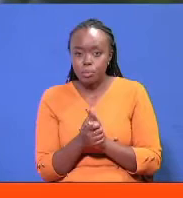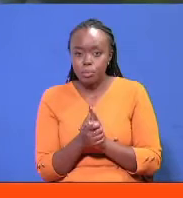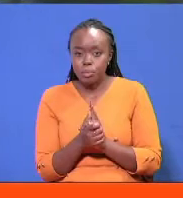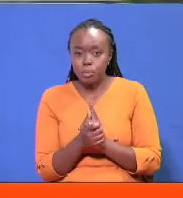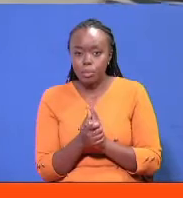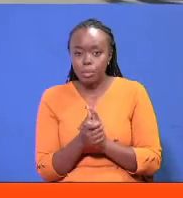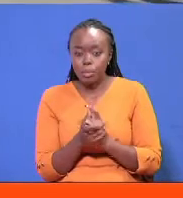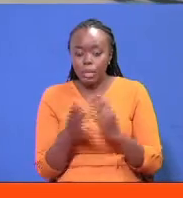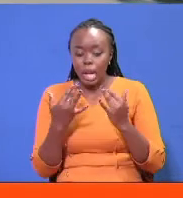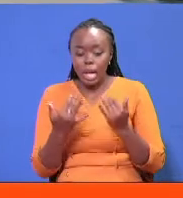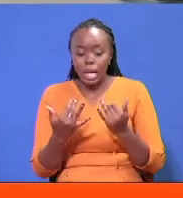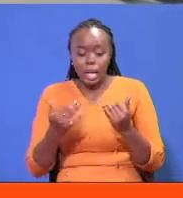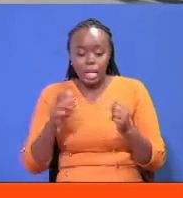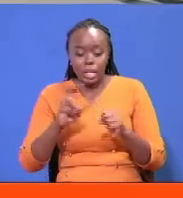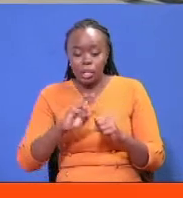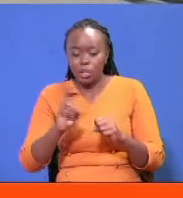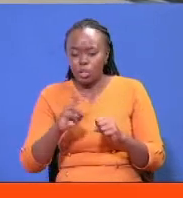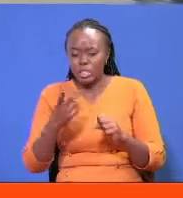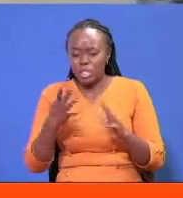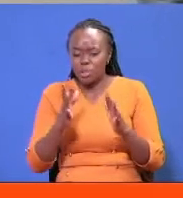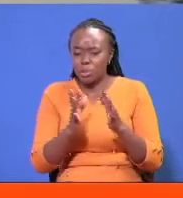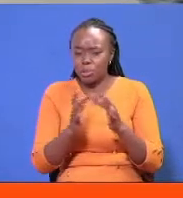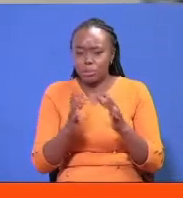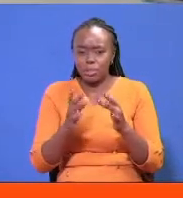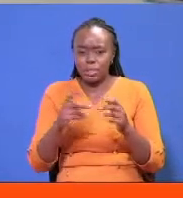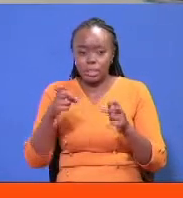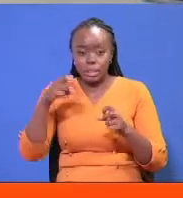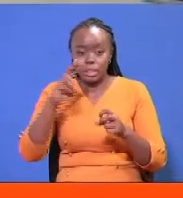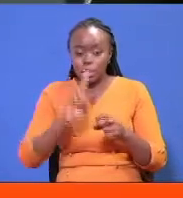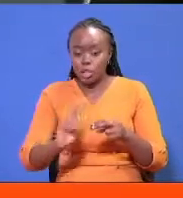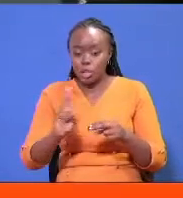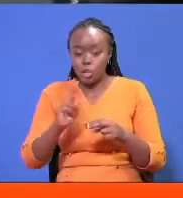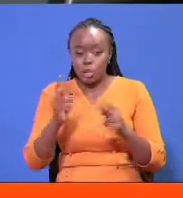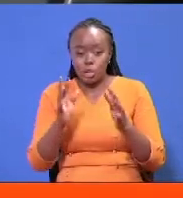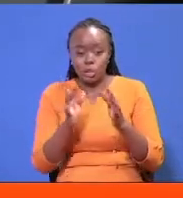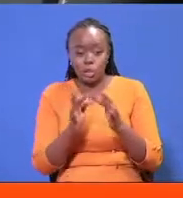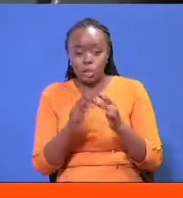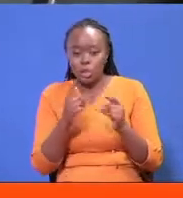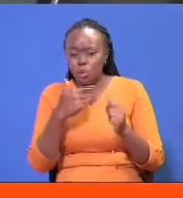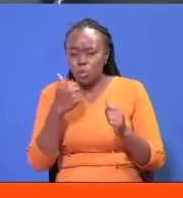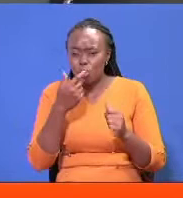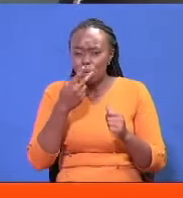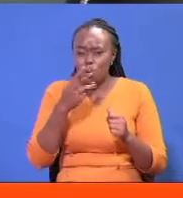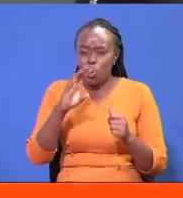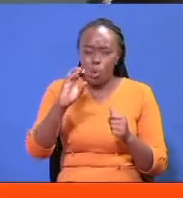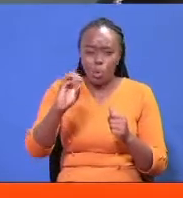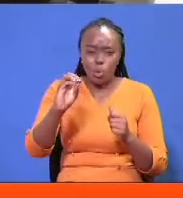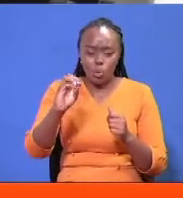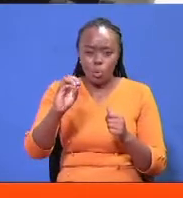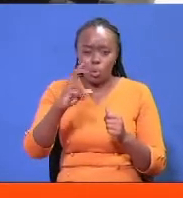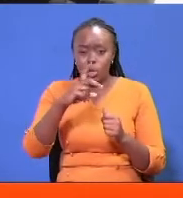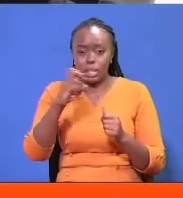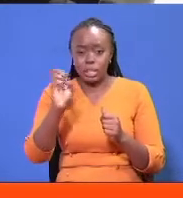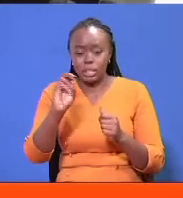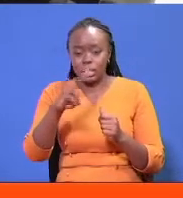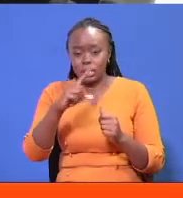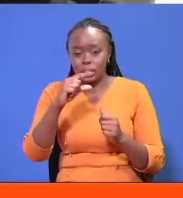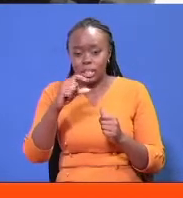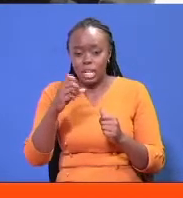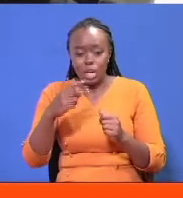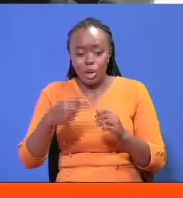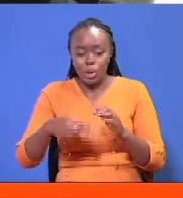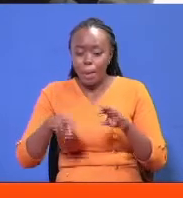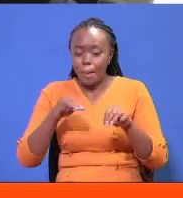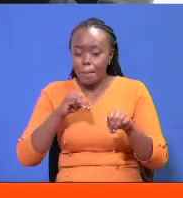We take a look at digital mapping using drone technology, and with me is Mr. Ocheng Makokeyo, Technical Operations Manager at